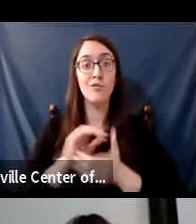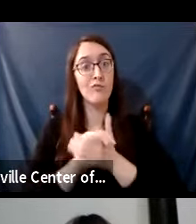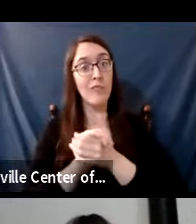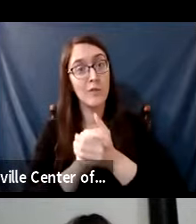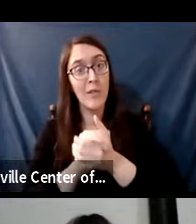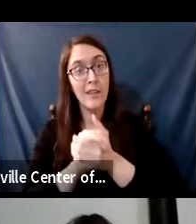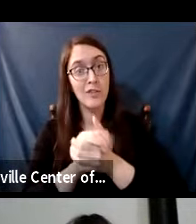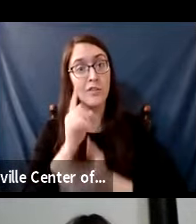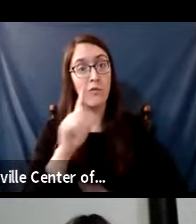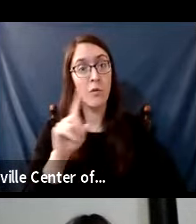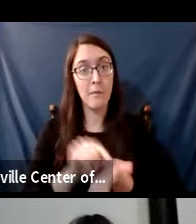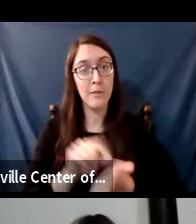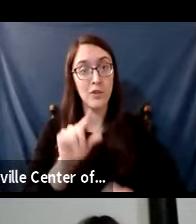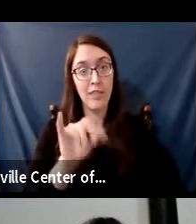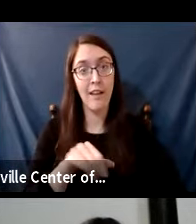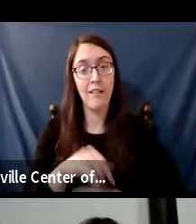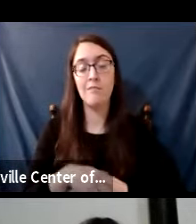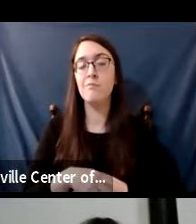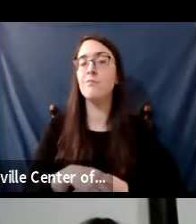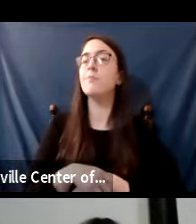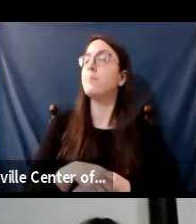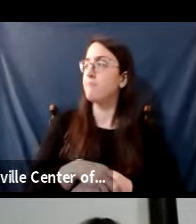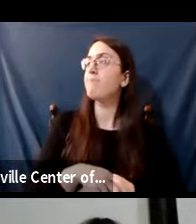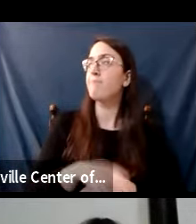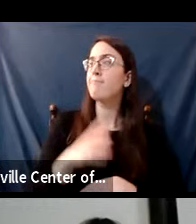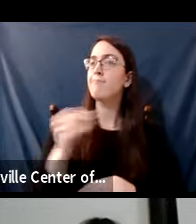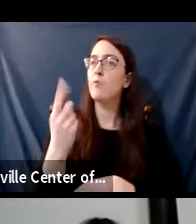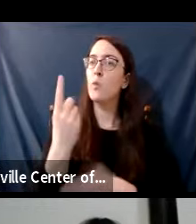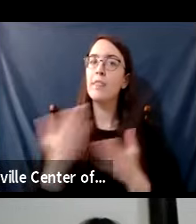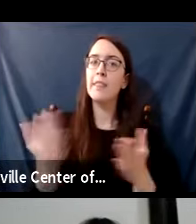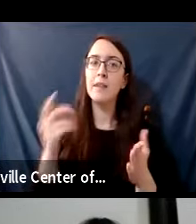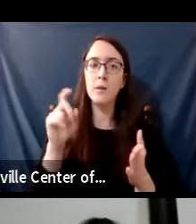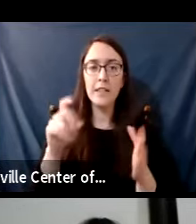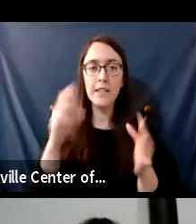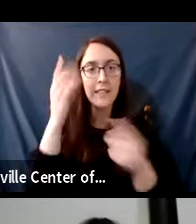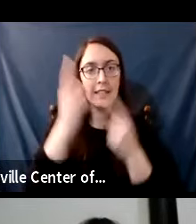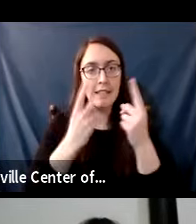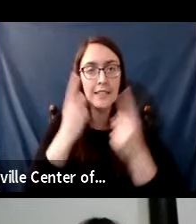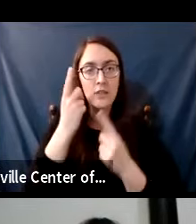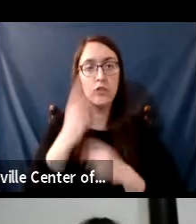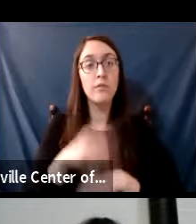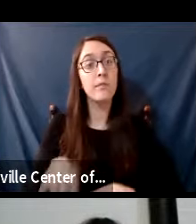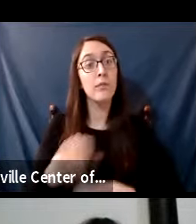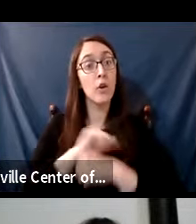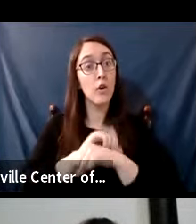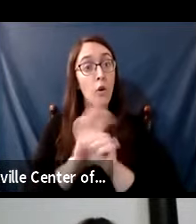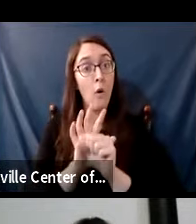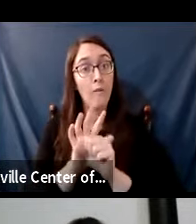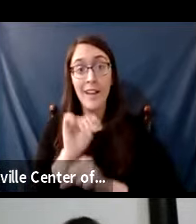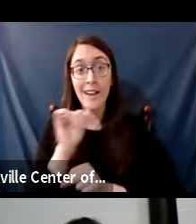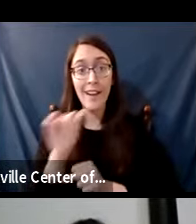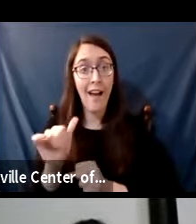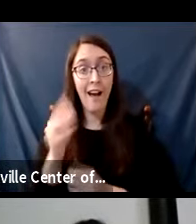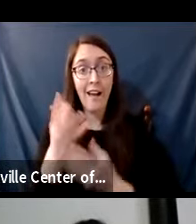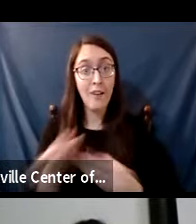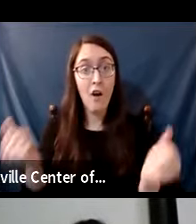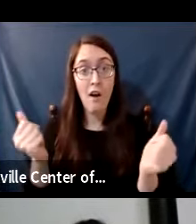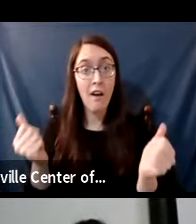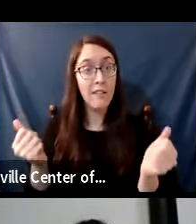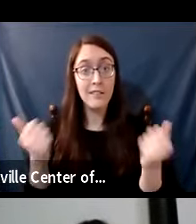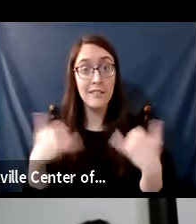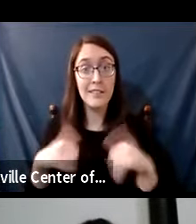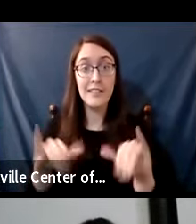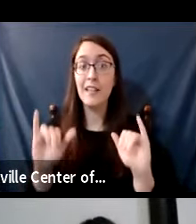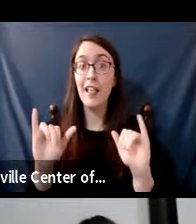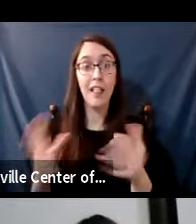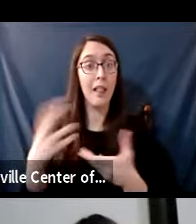And one of the things that we need to think about is COVID's not gone. COVID's still here. So COVID's still very much part of